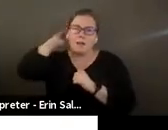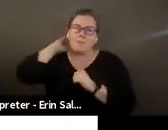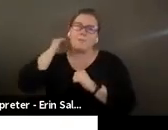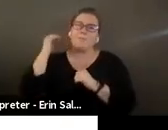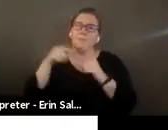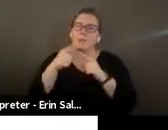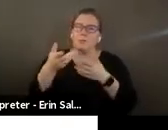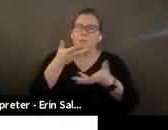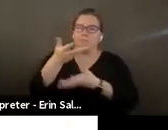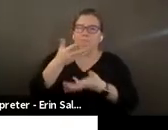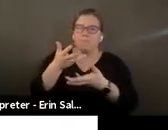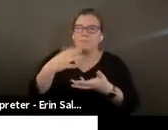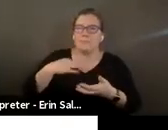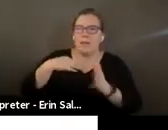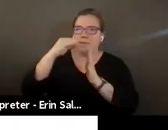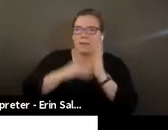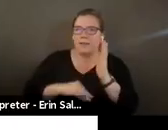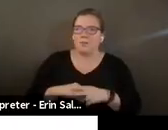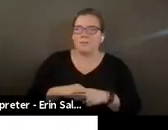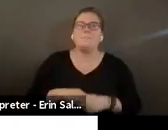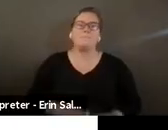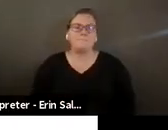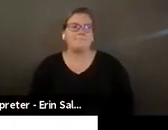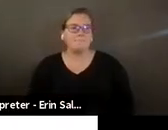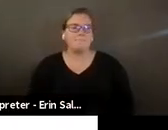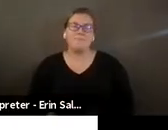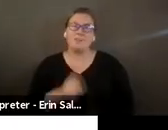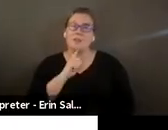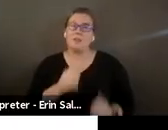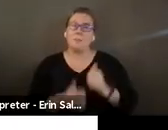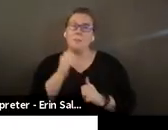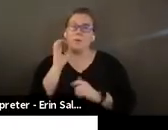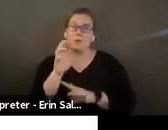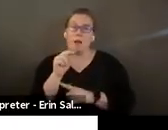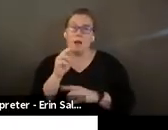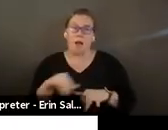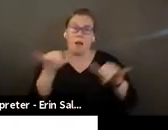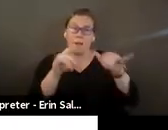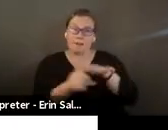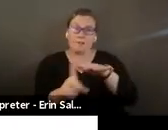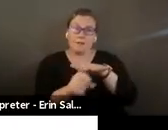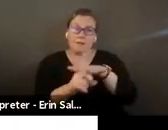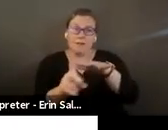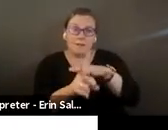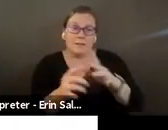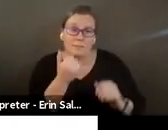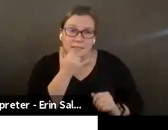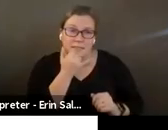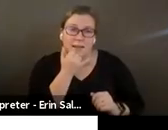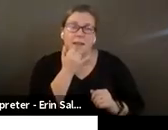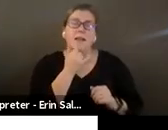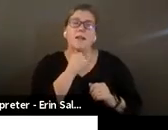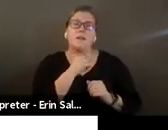with applications? Yeah, I would say the most common mistake that I see is